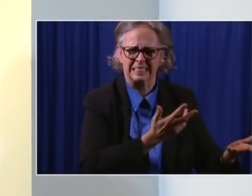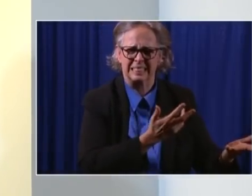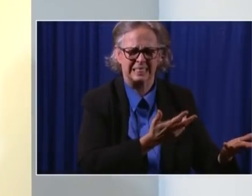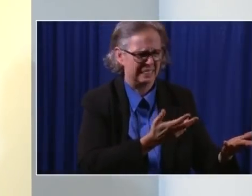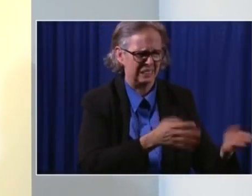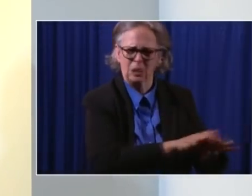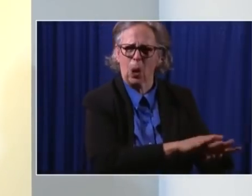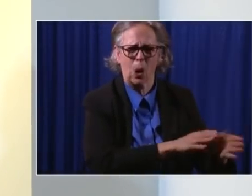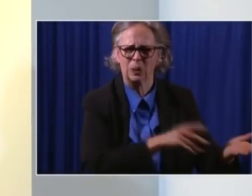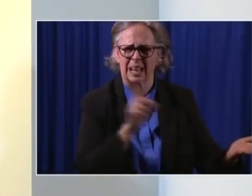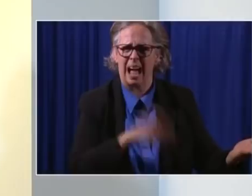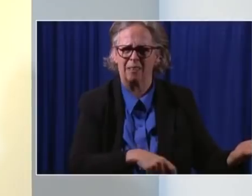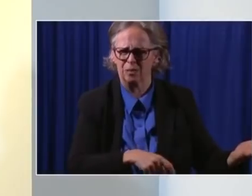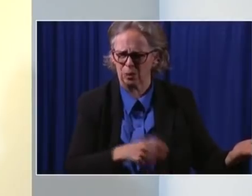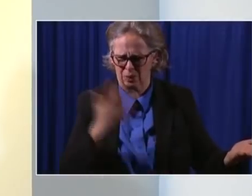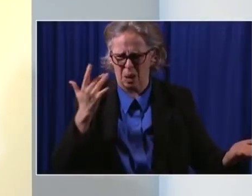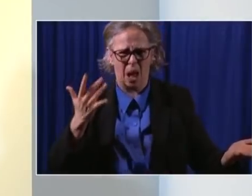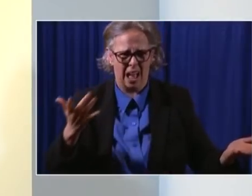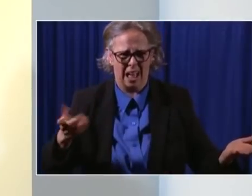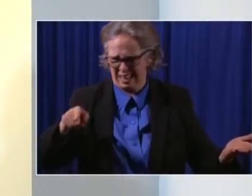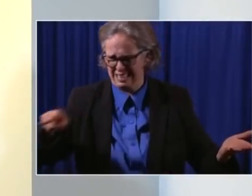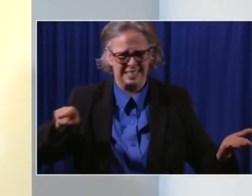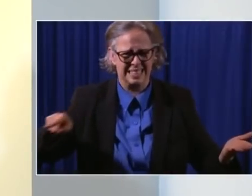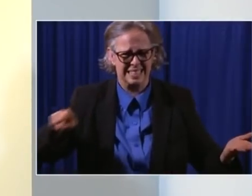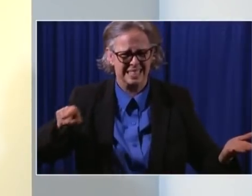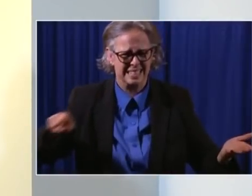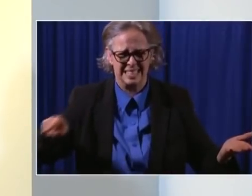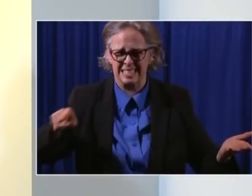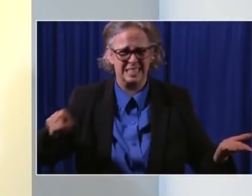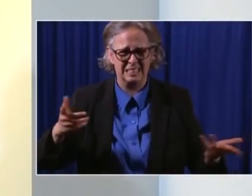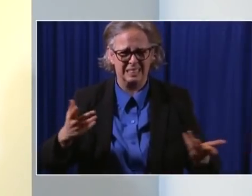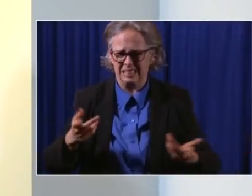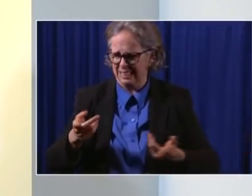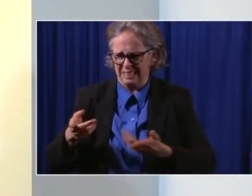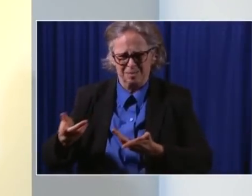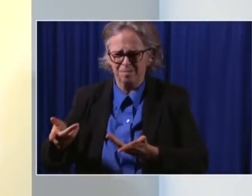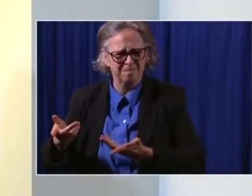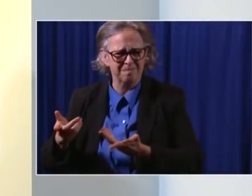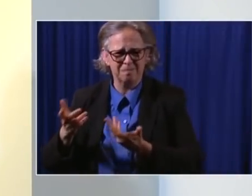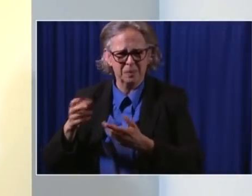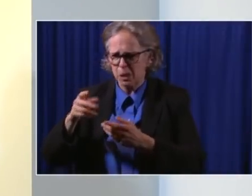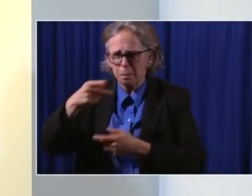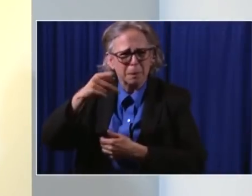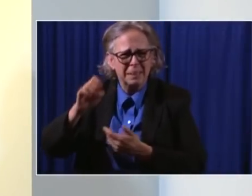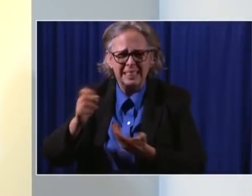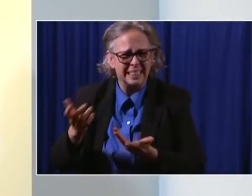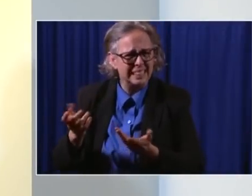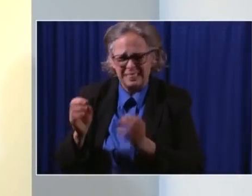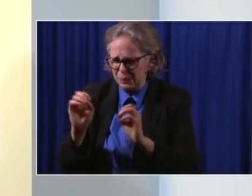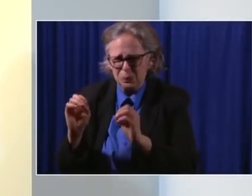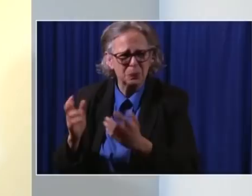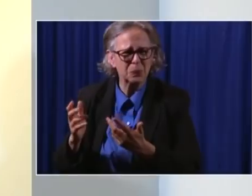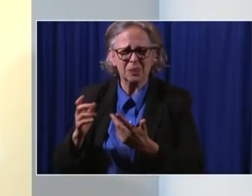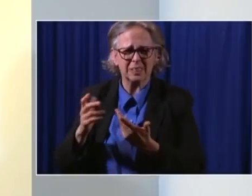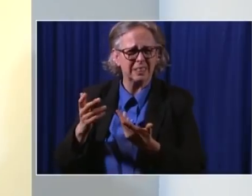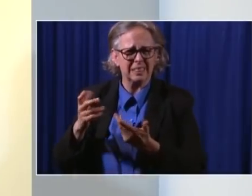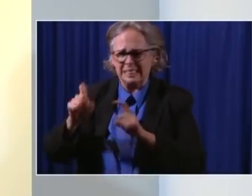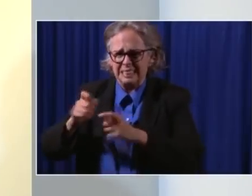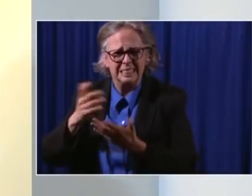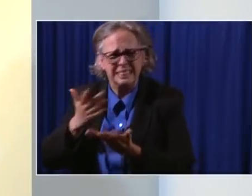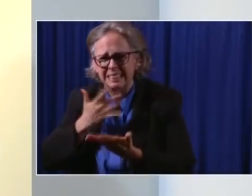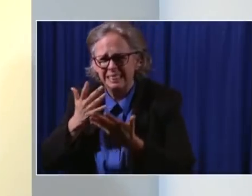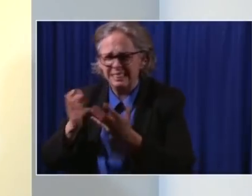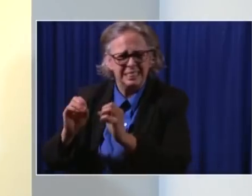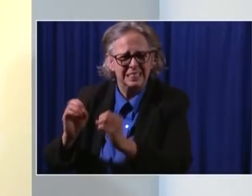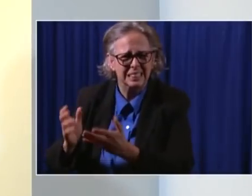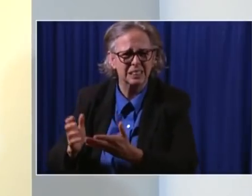to manage the disease, the virus, the pandemic. And today, well, in